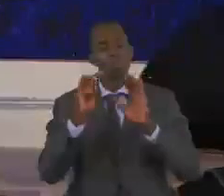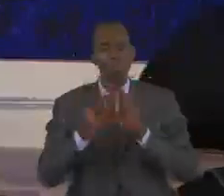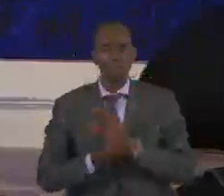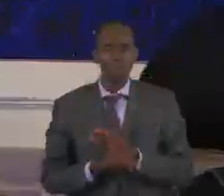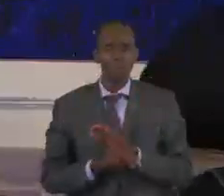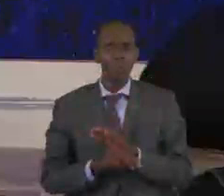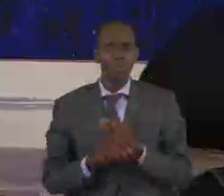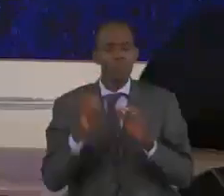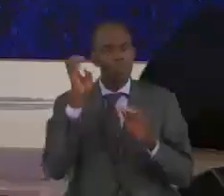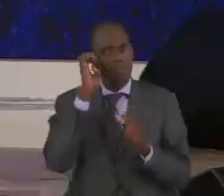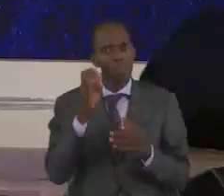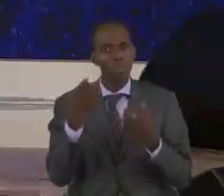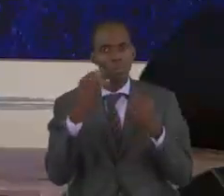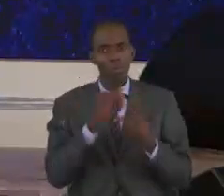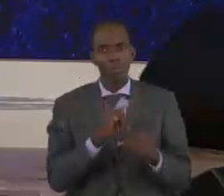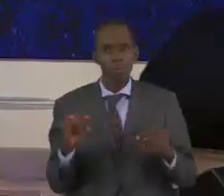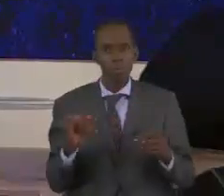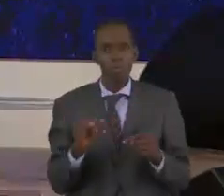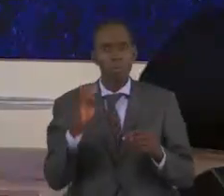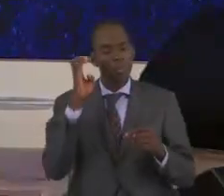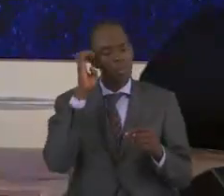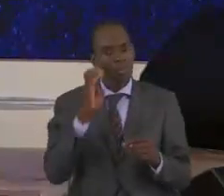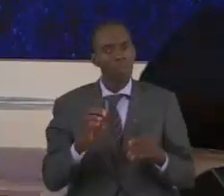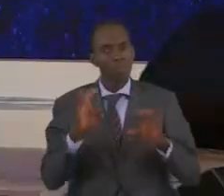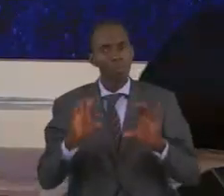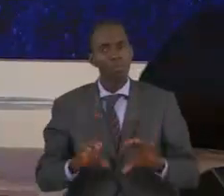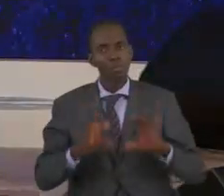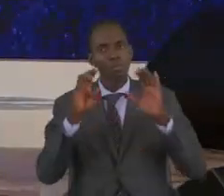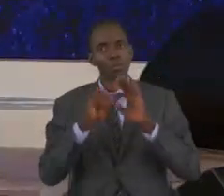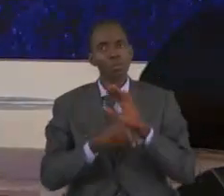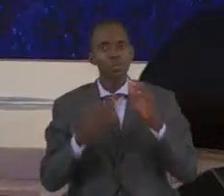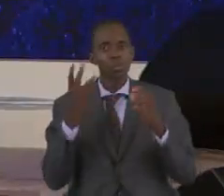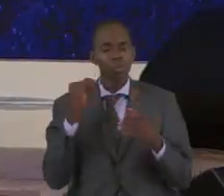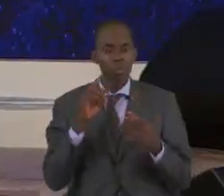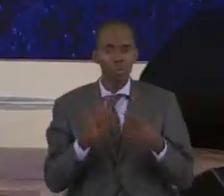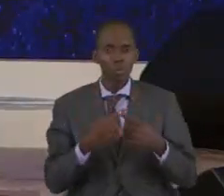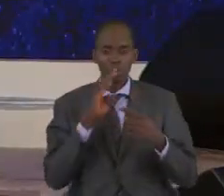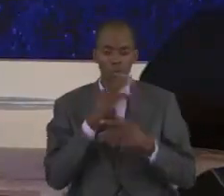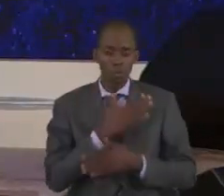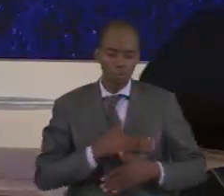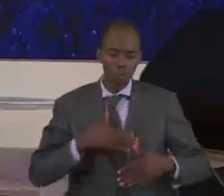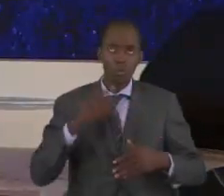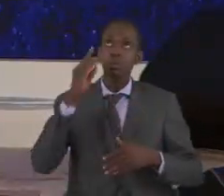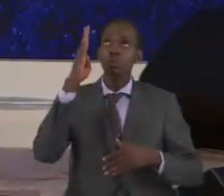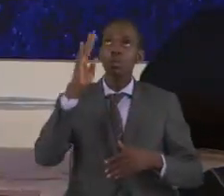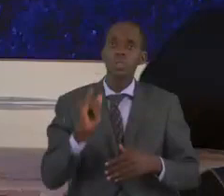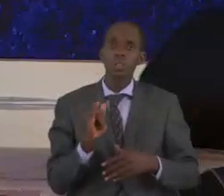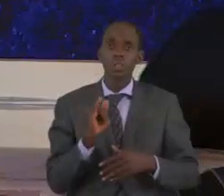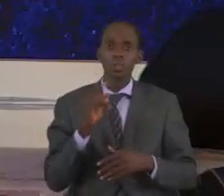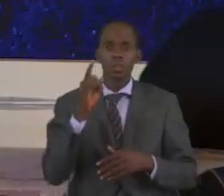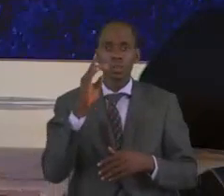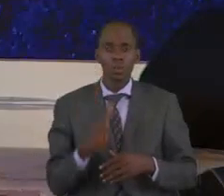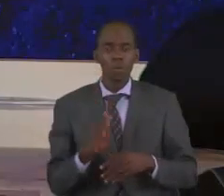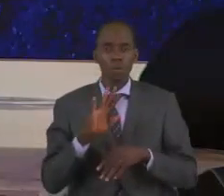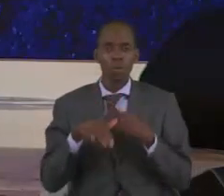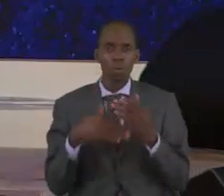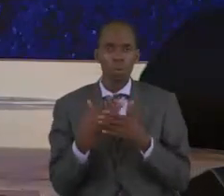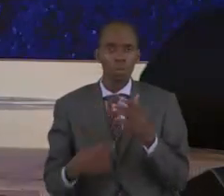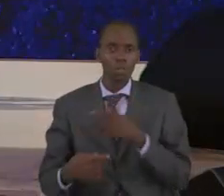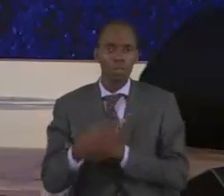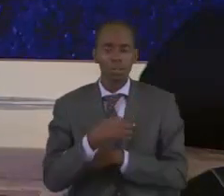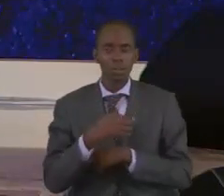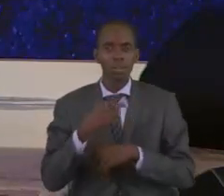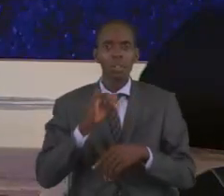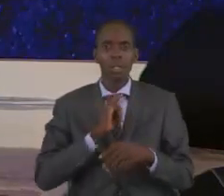his calling, his devotion was to please the Lord all the time. I pray that same